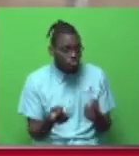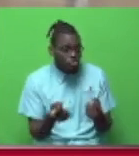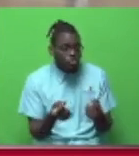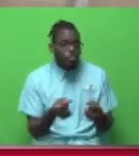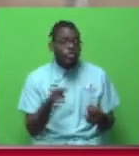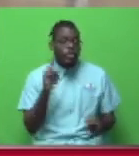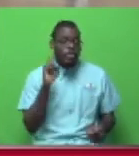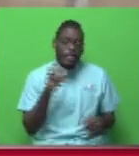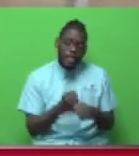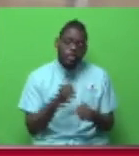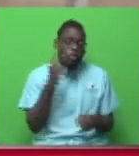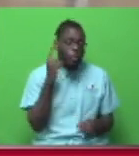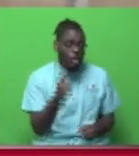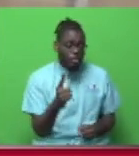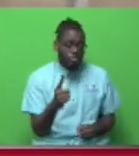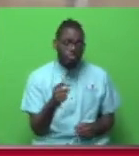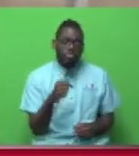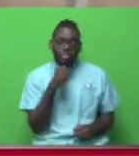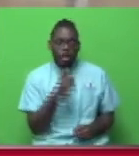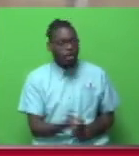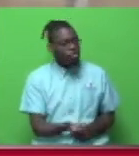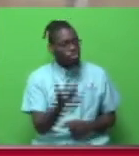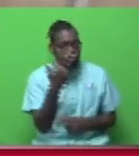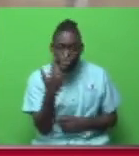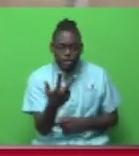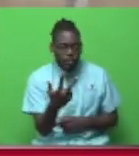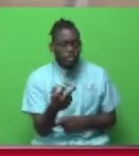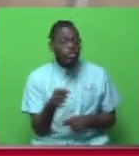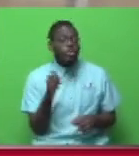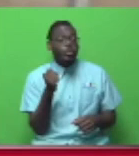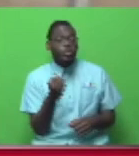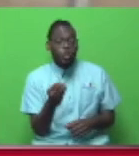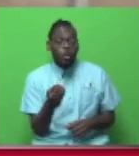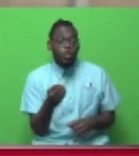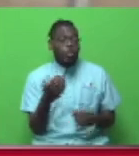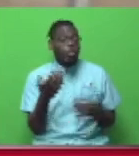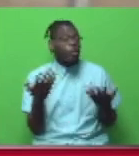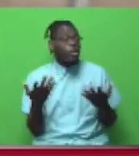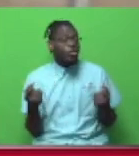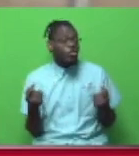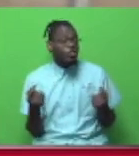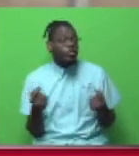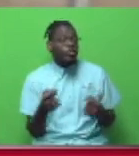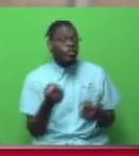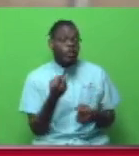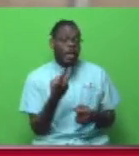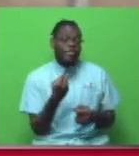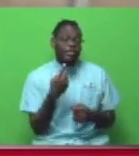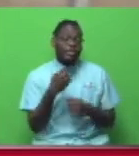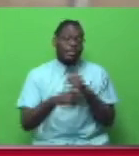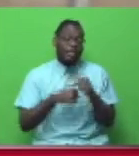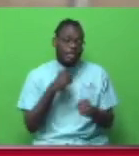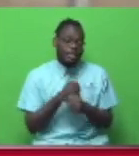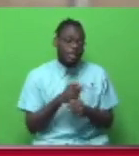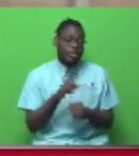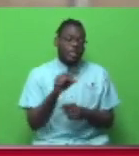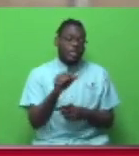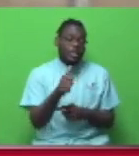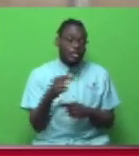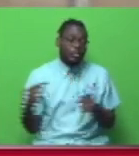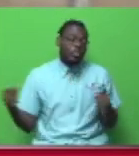and Supplementary Appropriation Acts for 11-year period, 2010 to 2021, demonstrate that for the